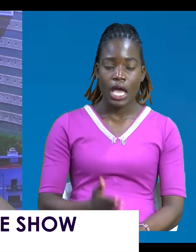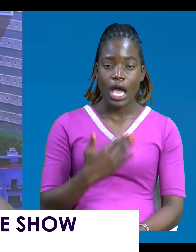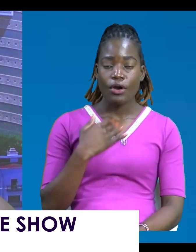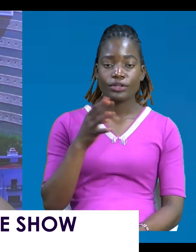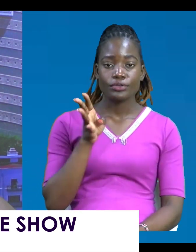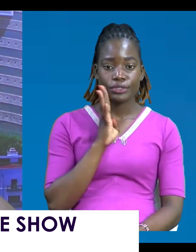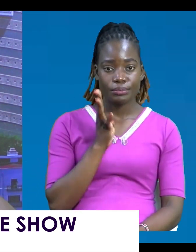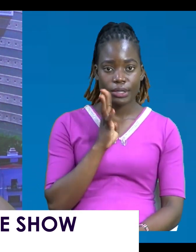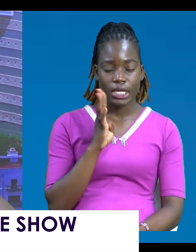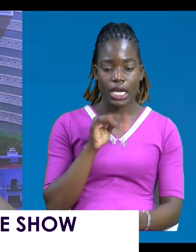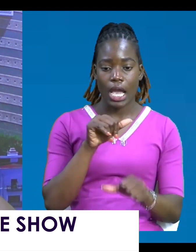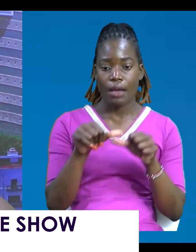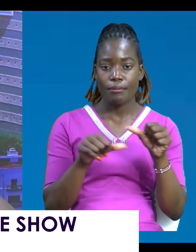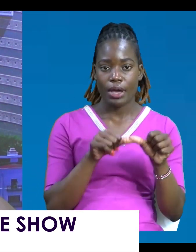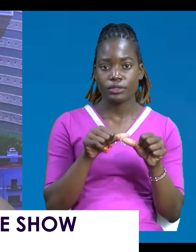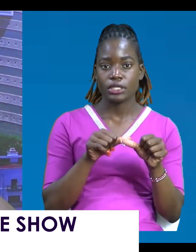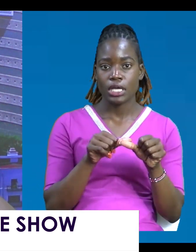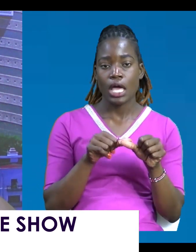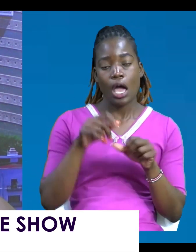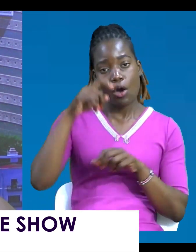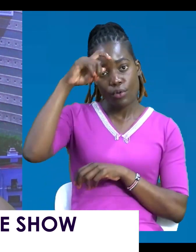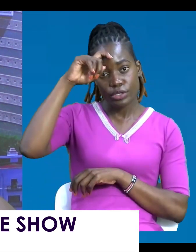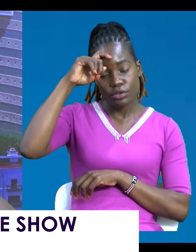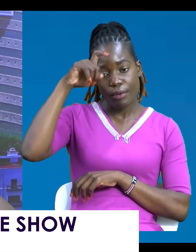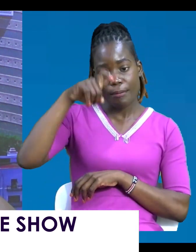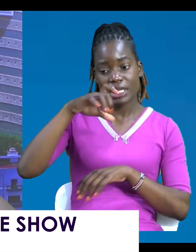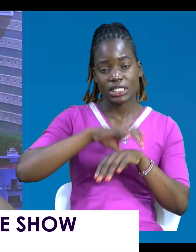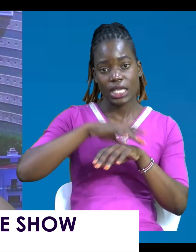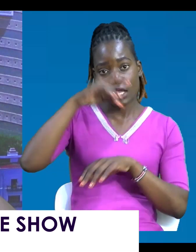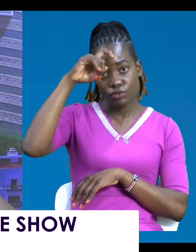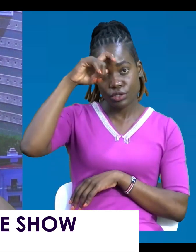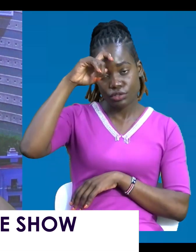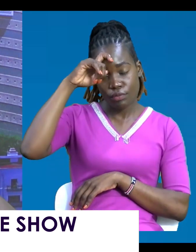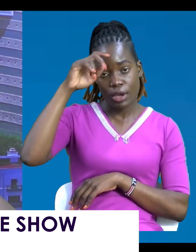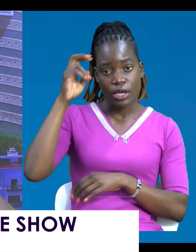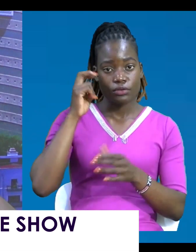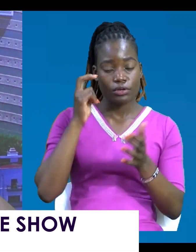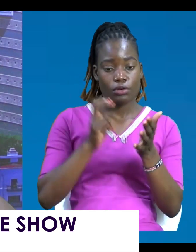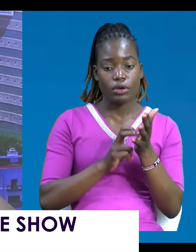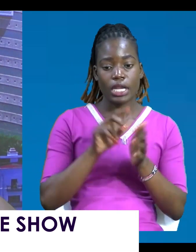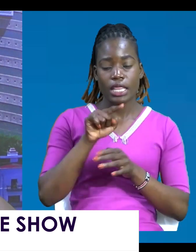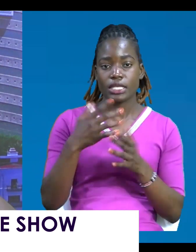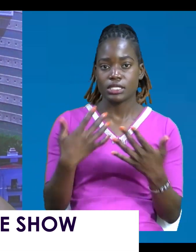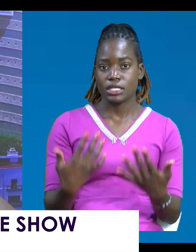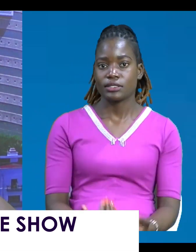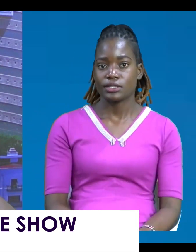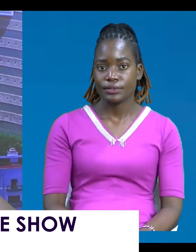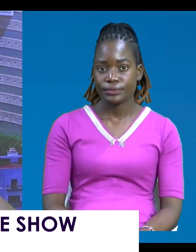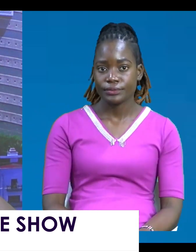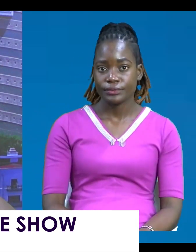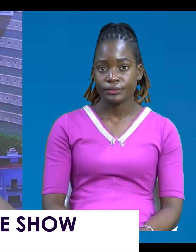speak about it as wisdom. You need to obtain some wisdom to recognize these things.